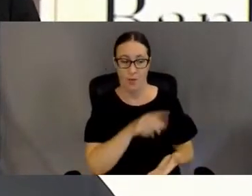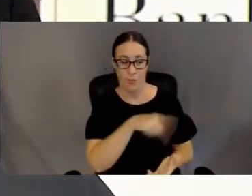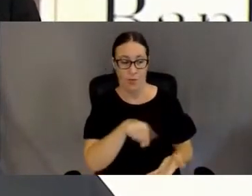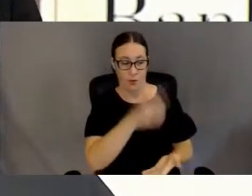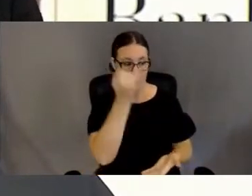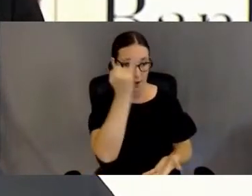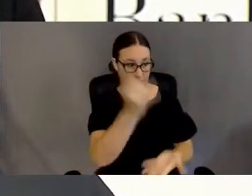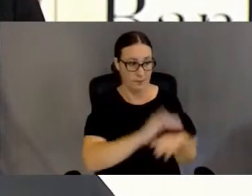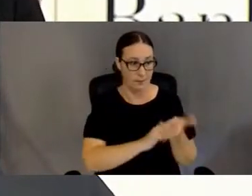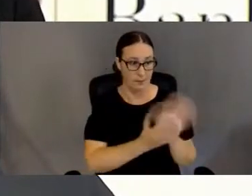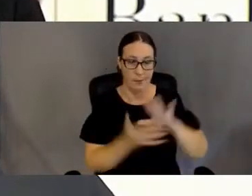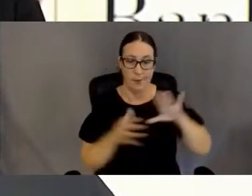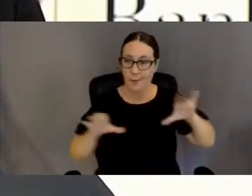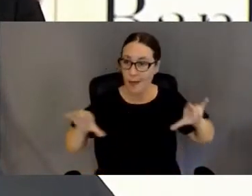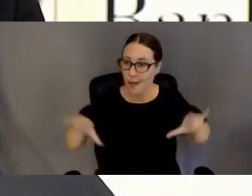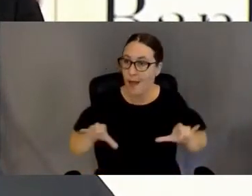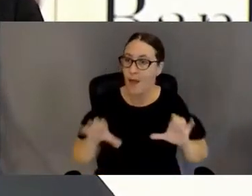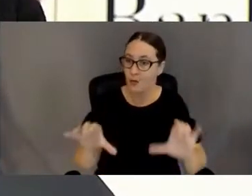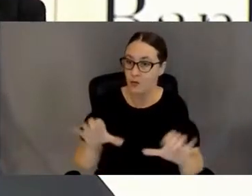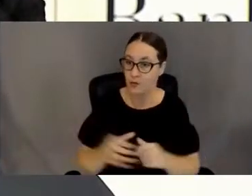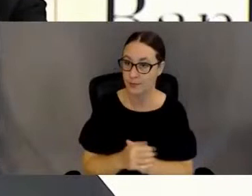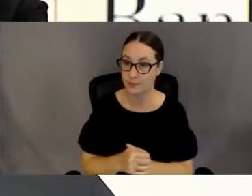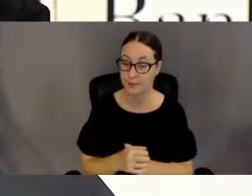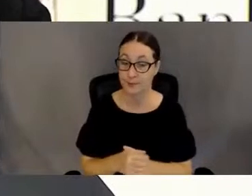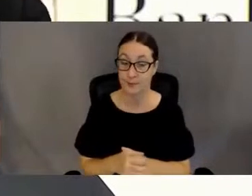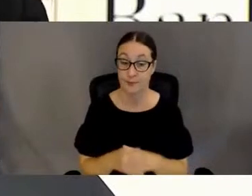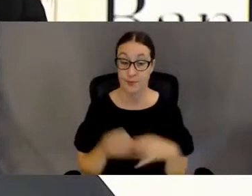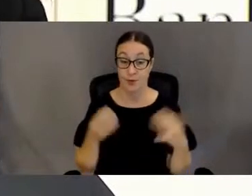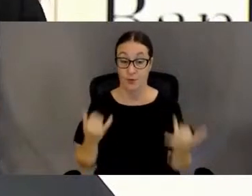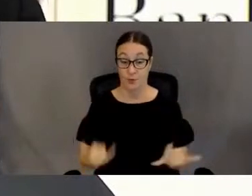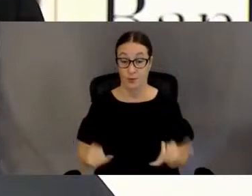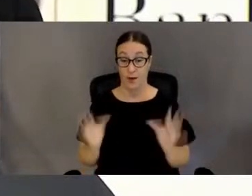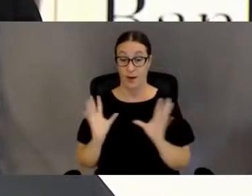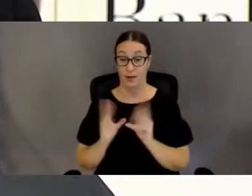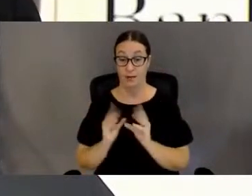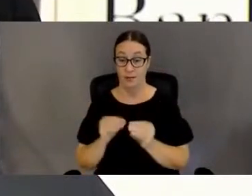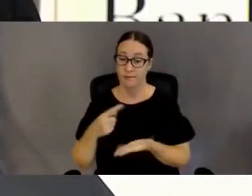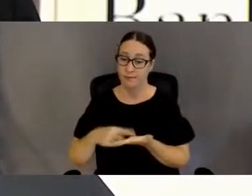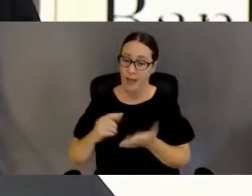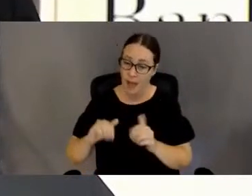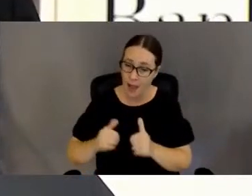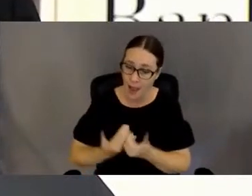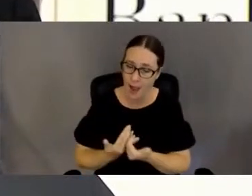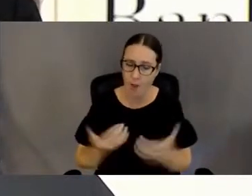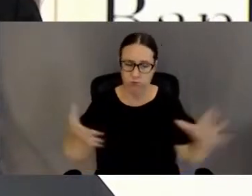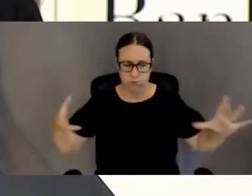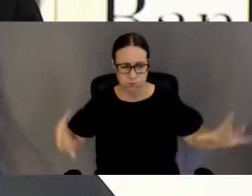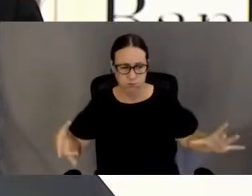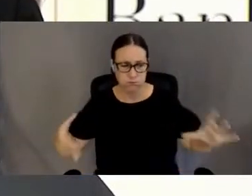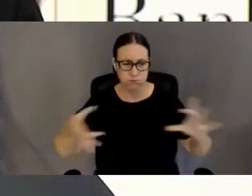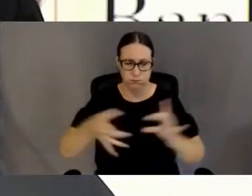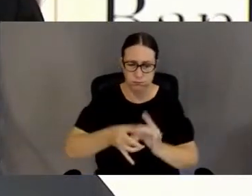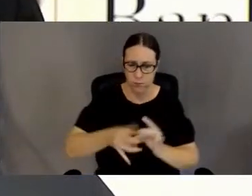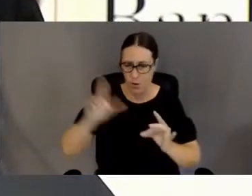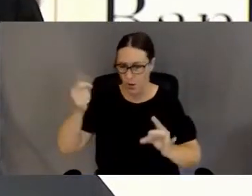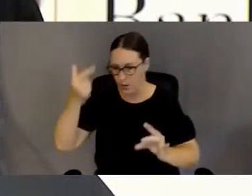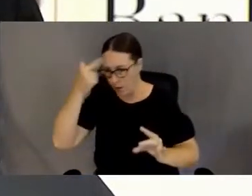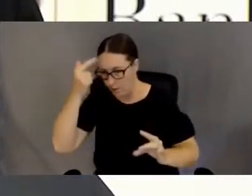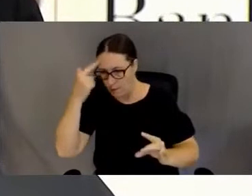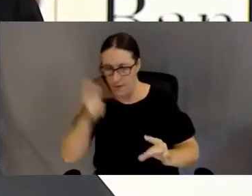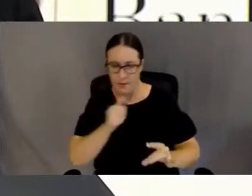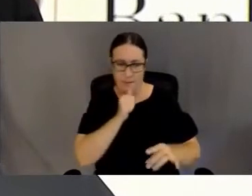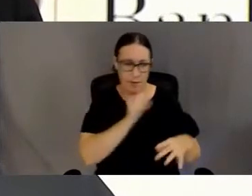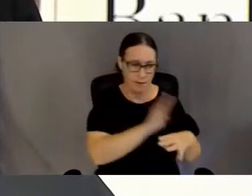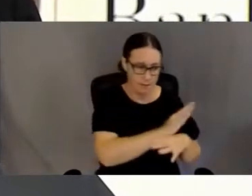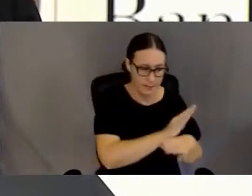action. Today at our sessions, we'll discuss how to strengthen the ties between government and private sector, how